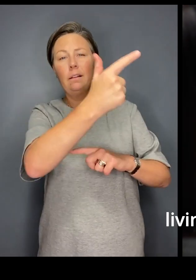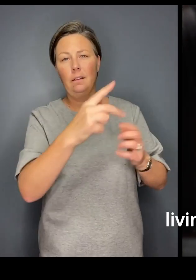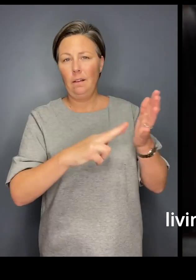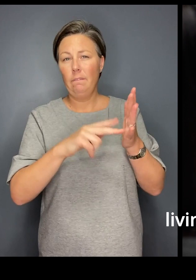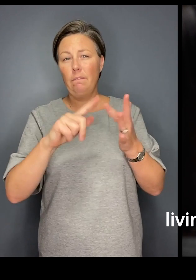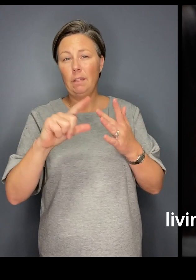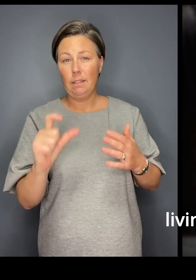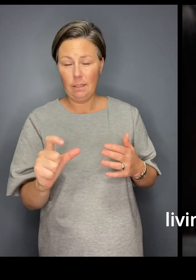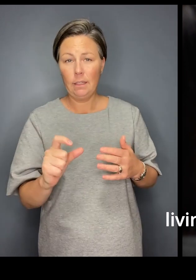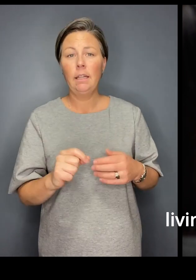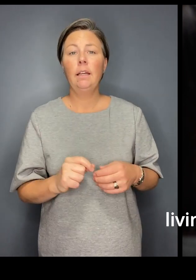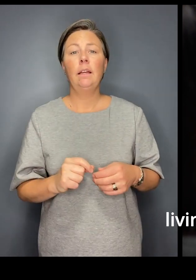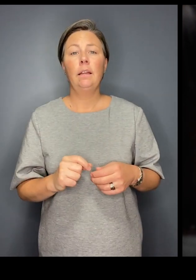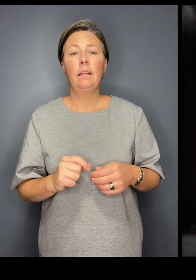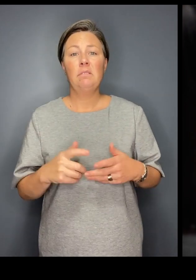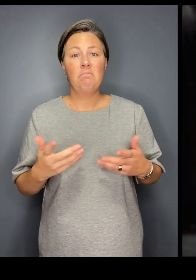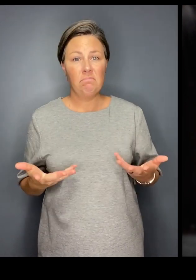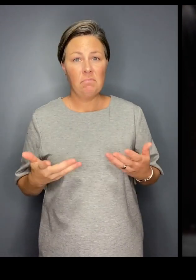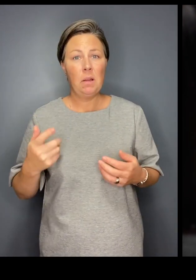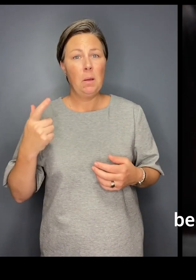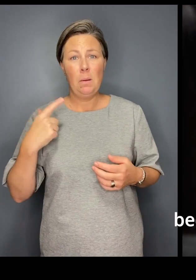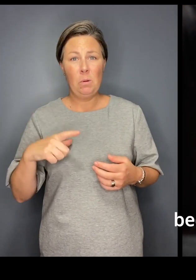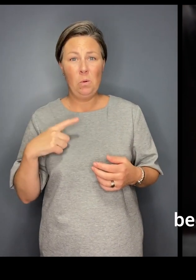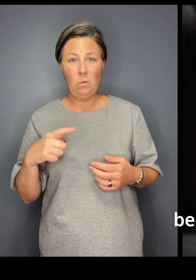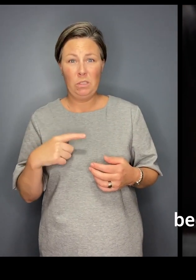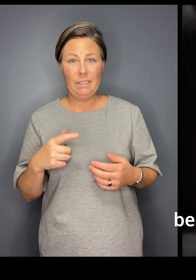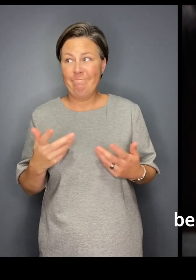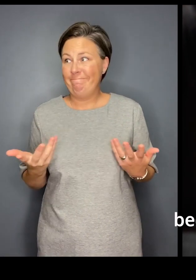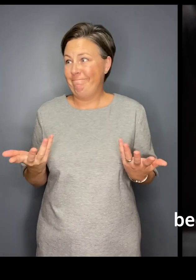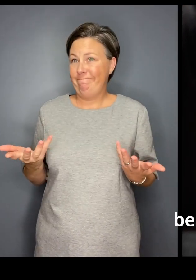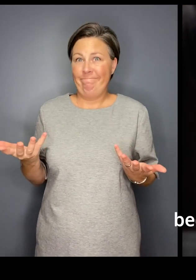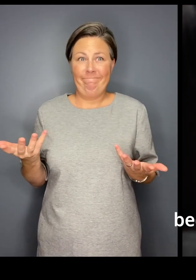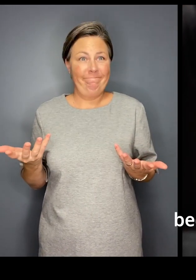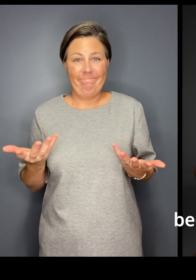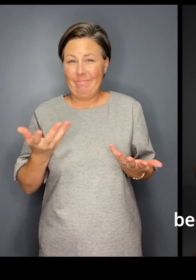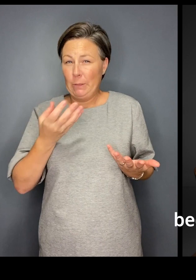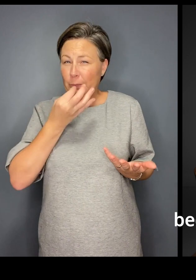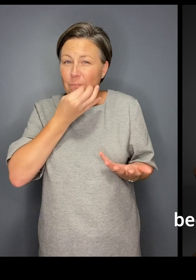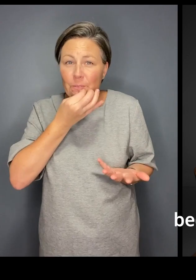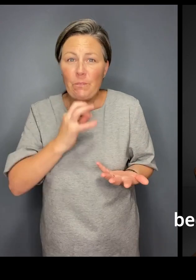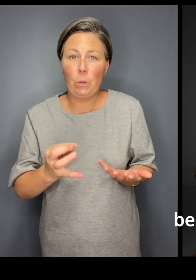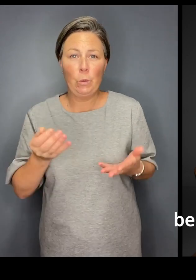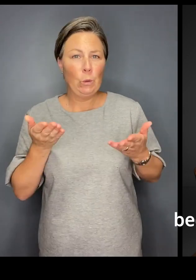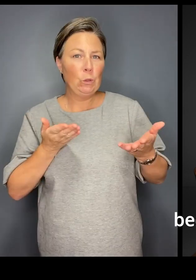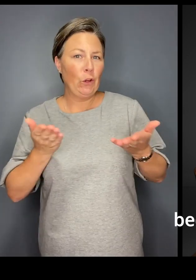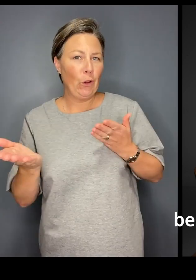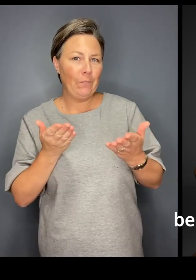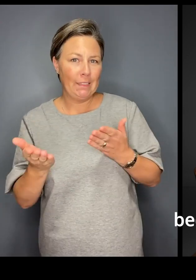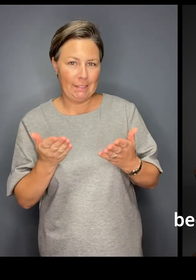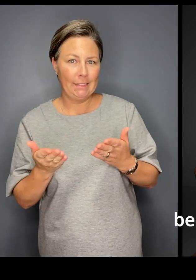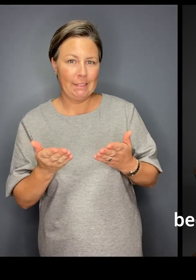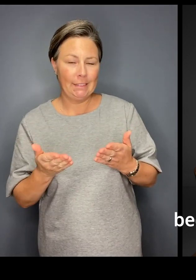of Victoria, because there are there is